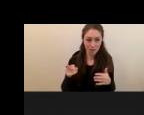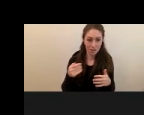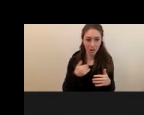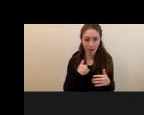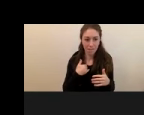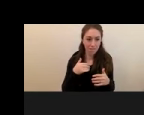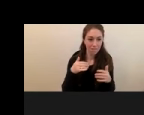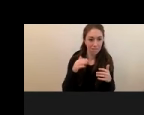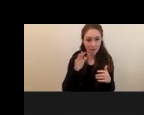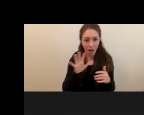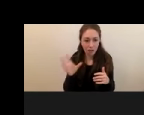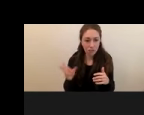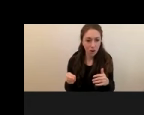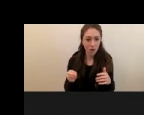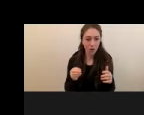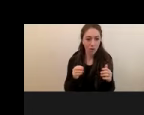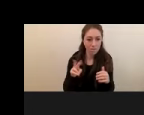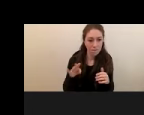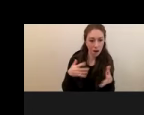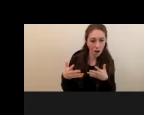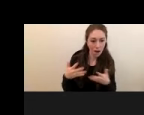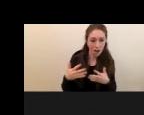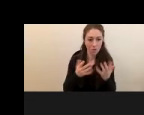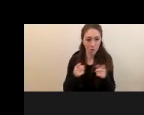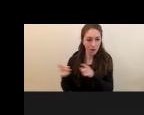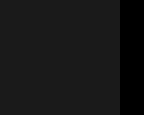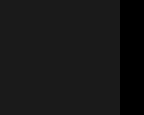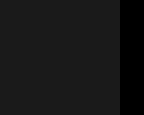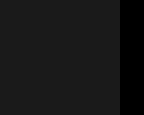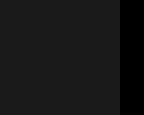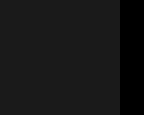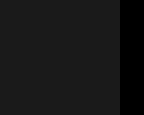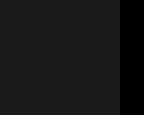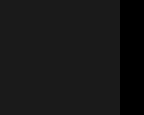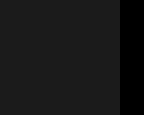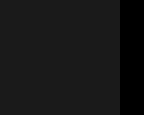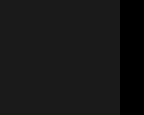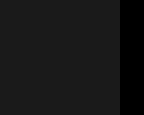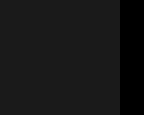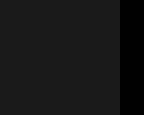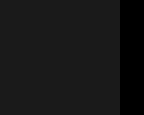Afro vibe going on, and that's how our theme of our party was. That's why it's fun.